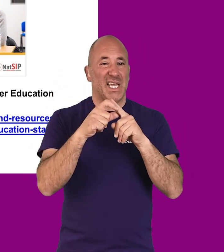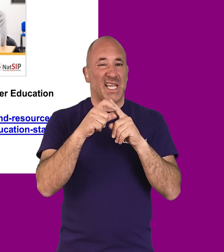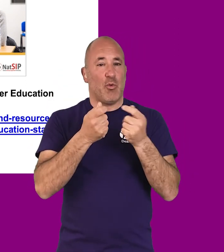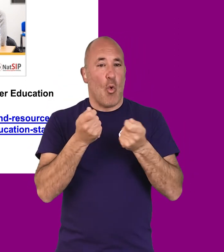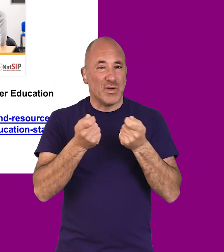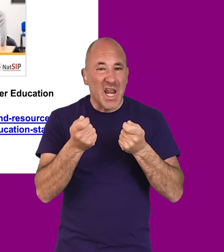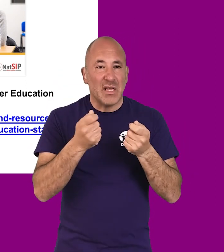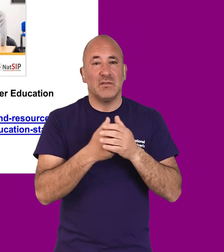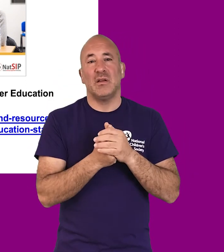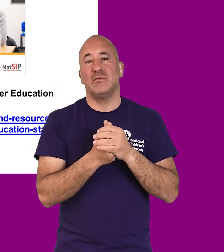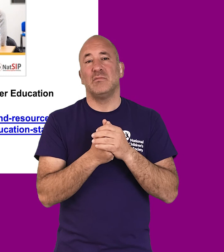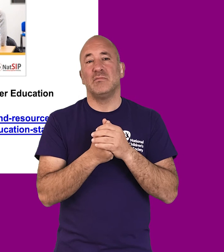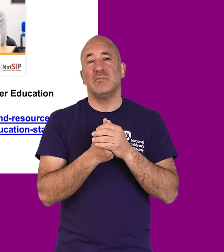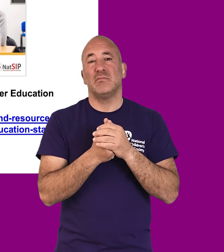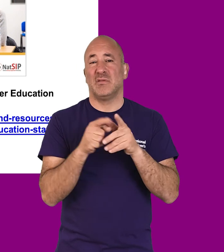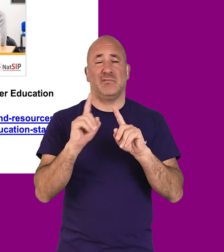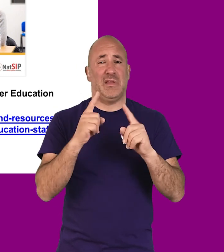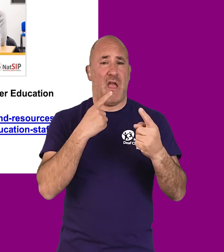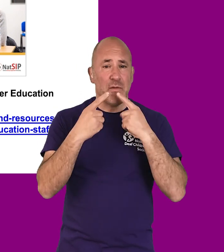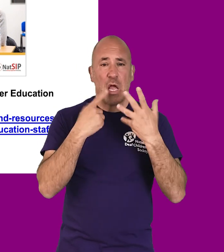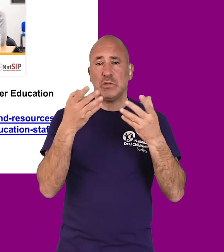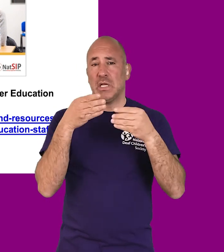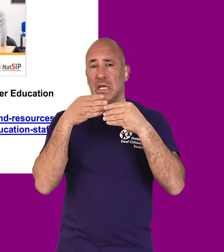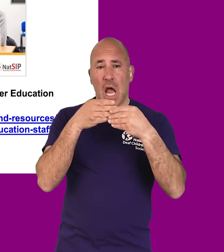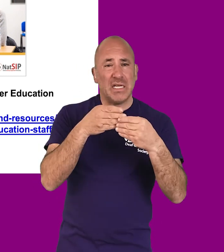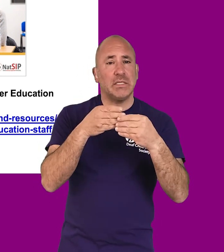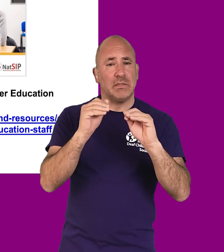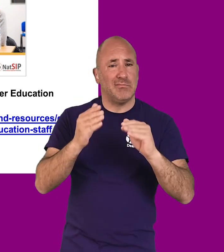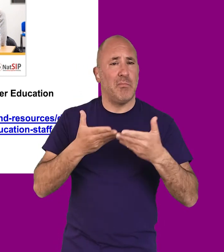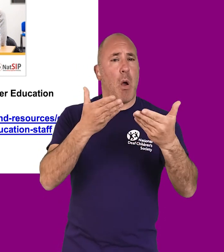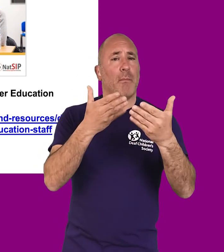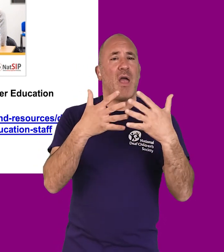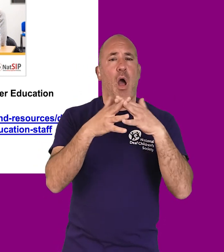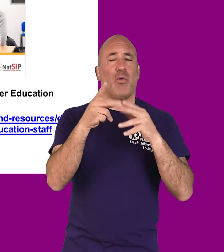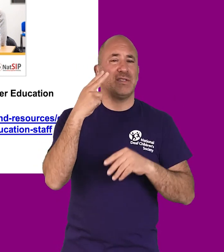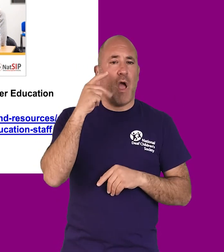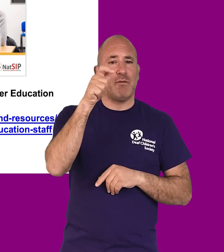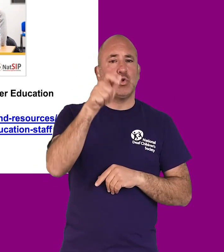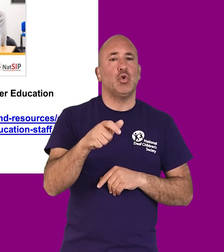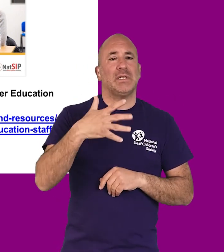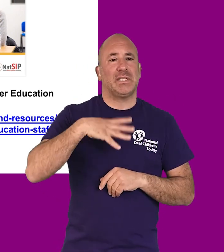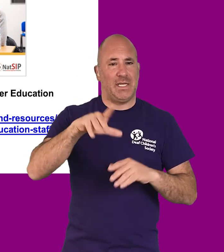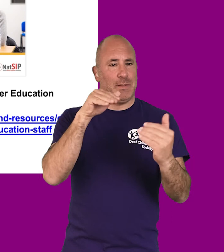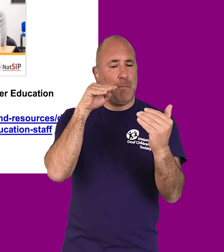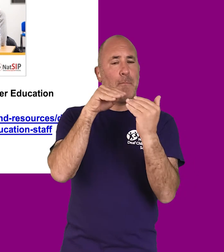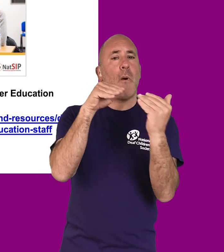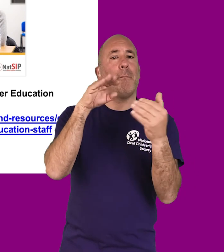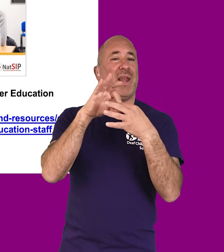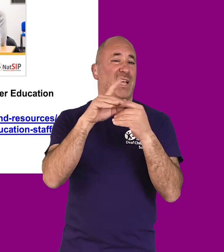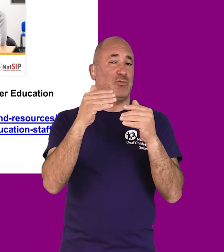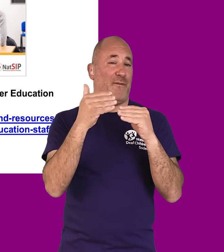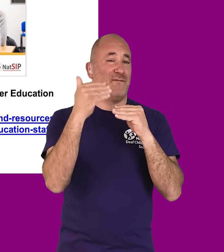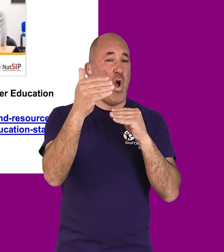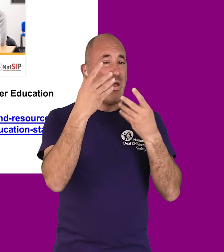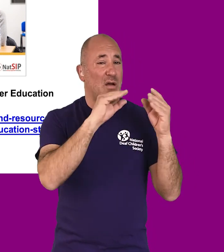FE guide, which is aimed at mainstream teachers and practitioners, SEND coordinators as well. And